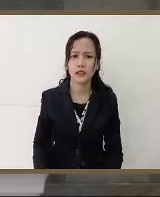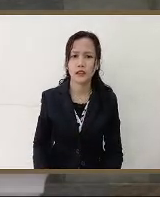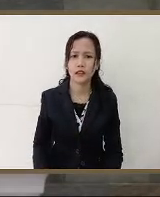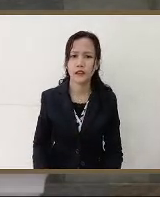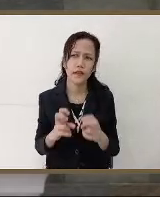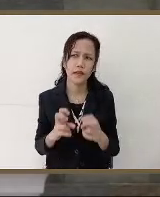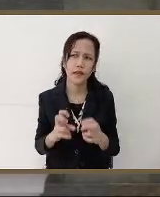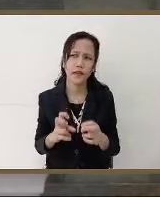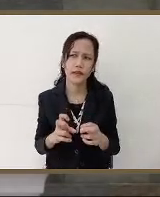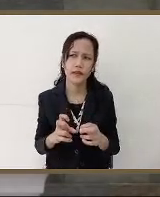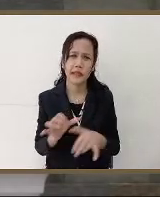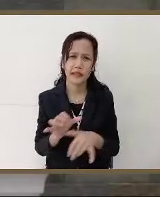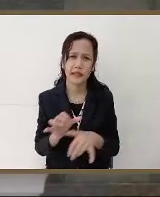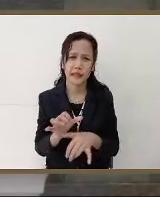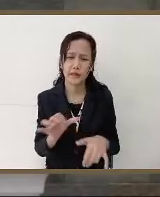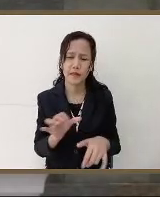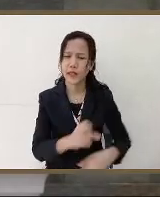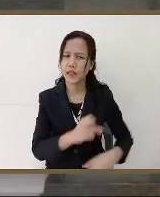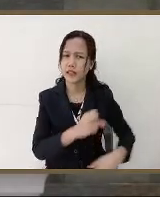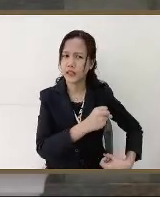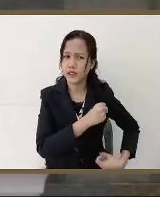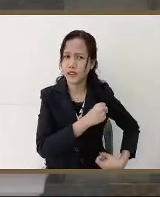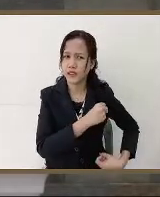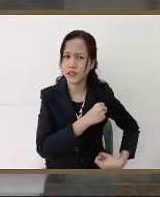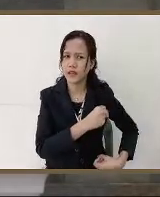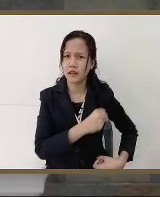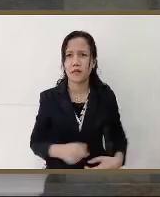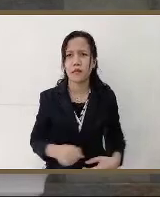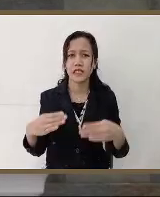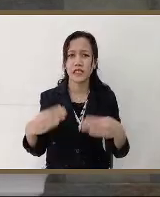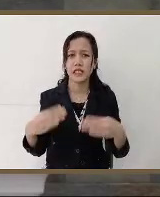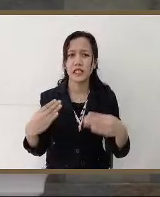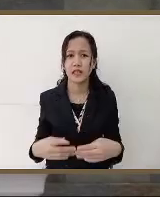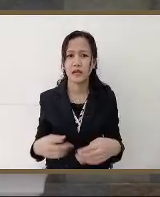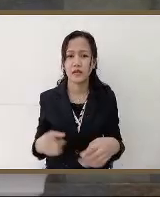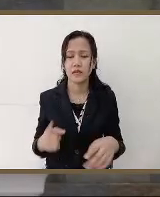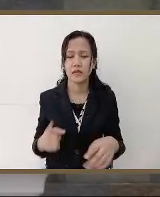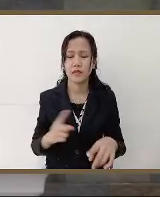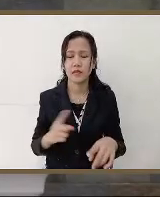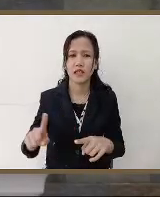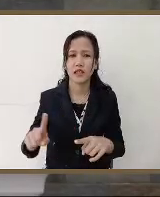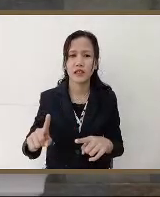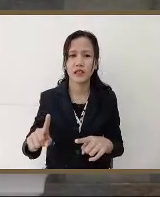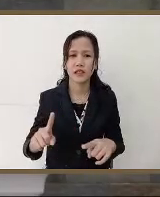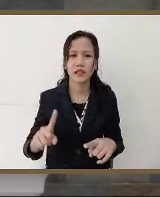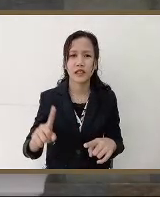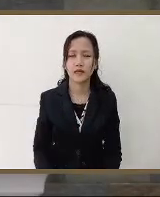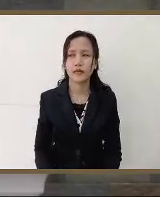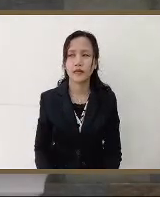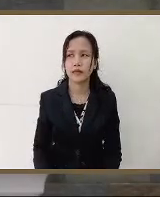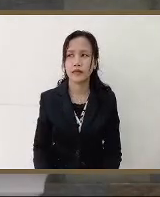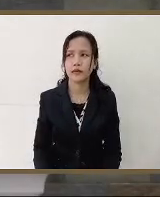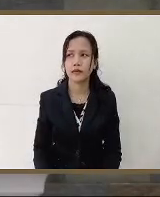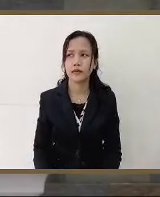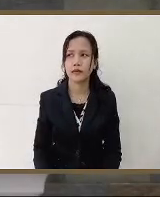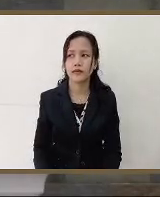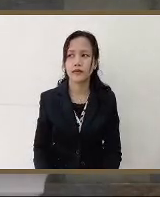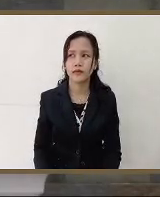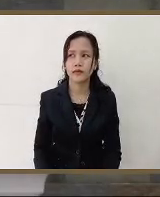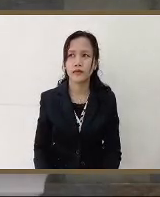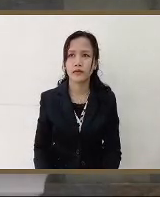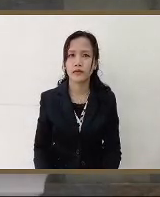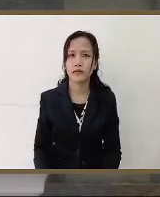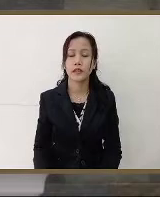siya, but this battle is highlighted between the followers of King David and